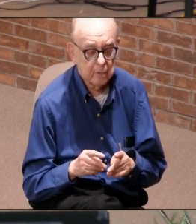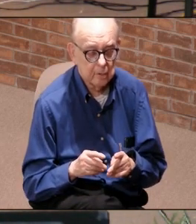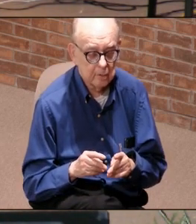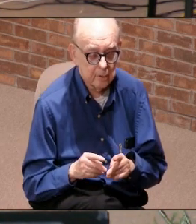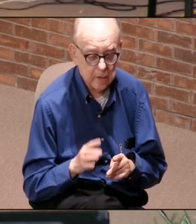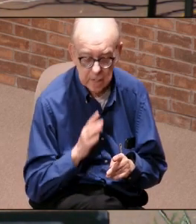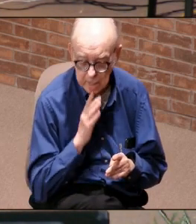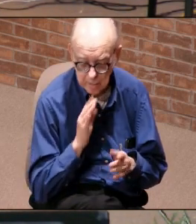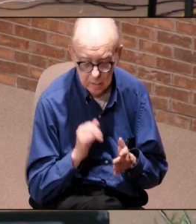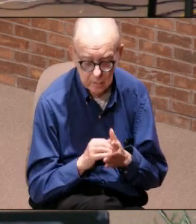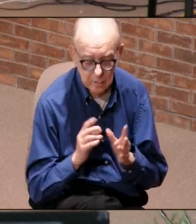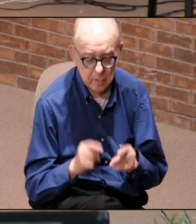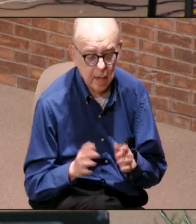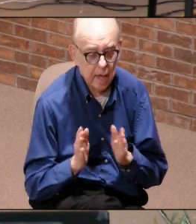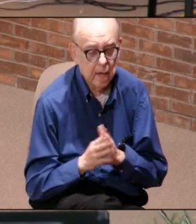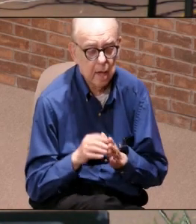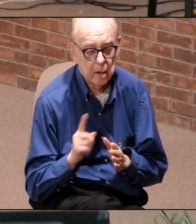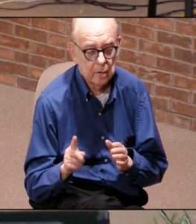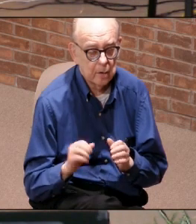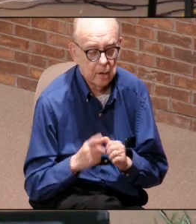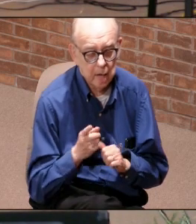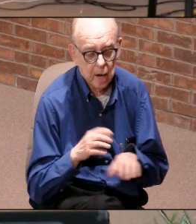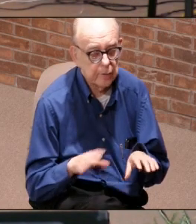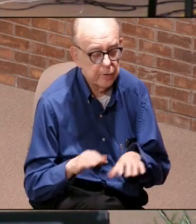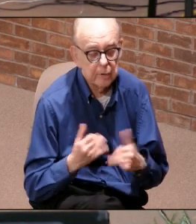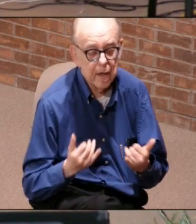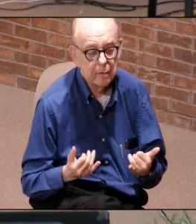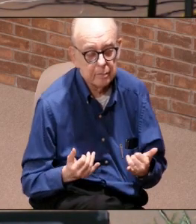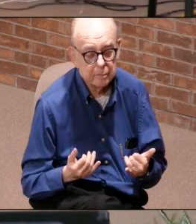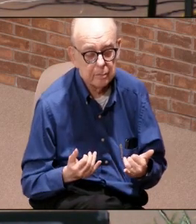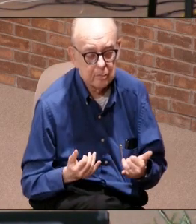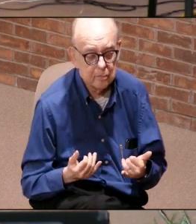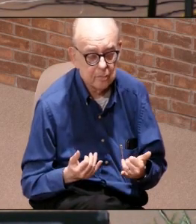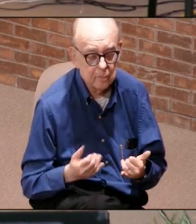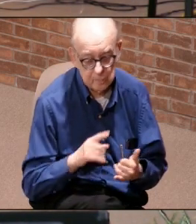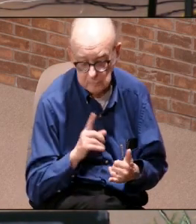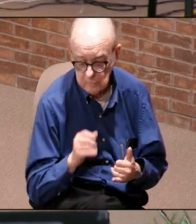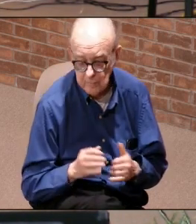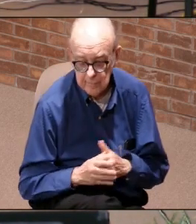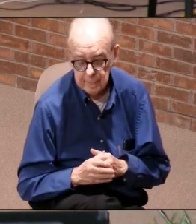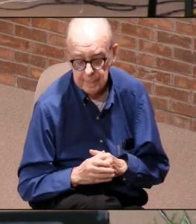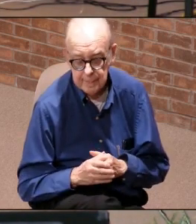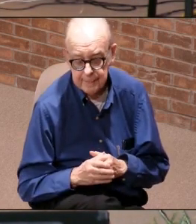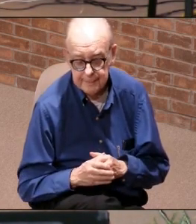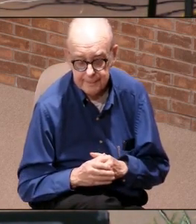and you talk to them, ask them, how are you today?